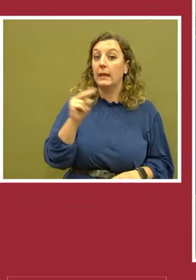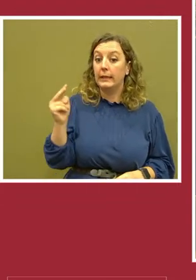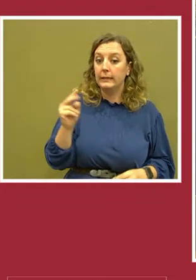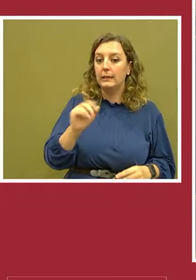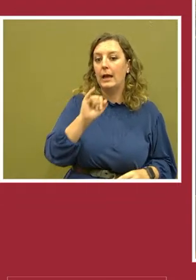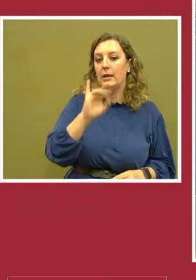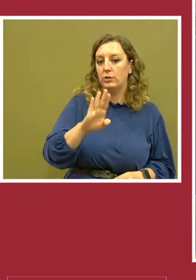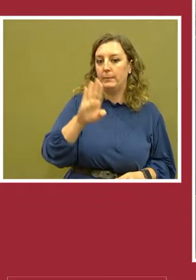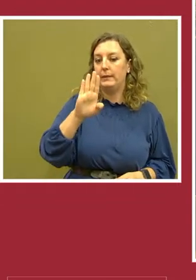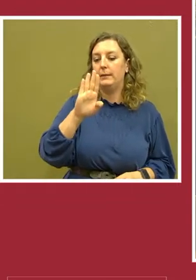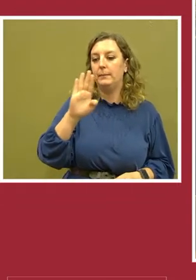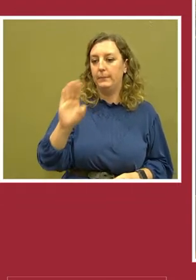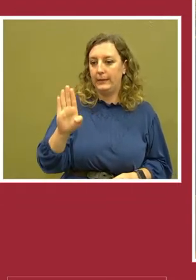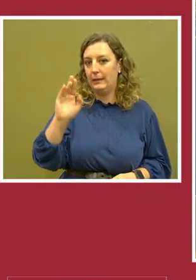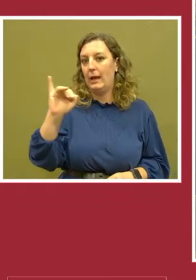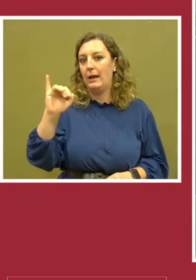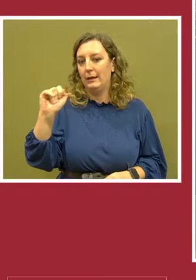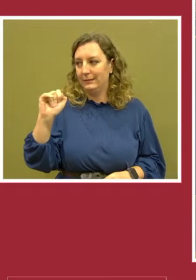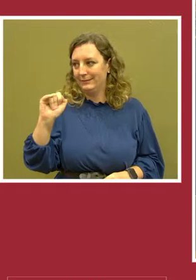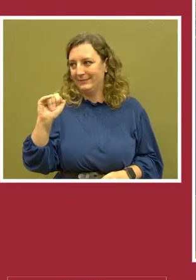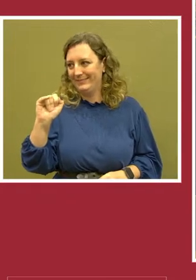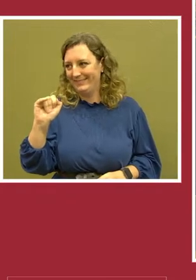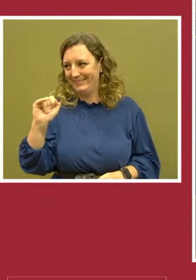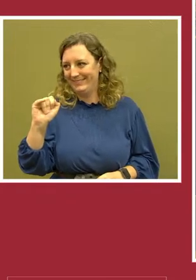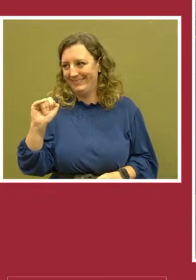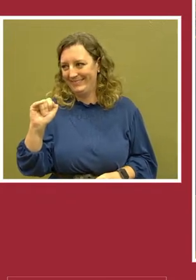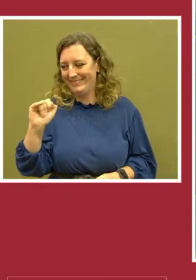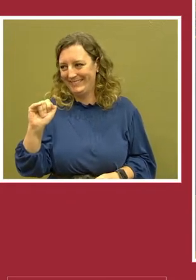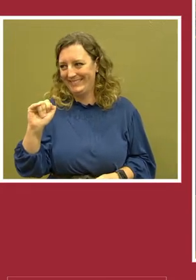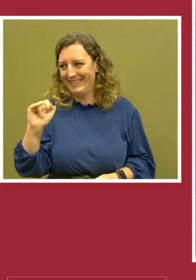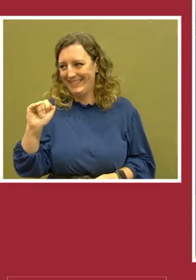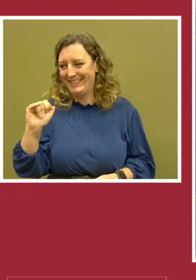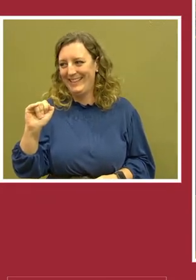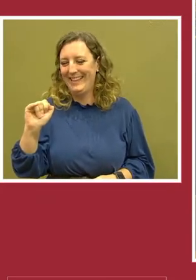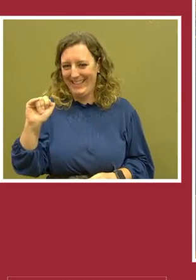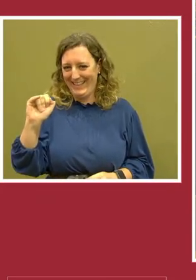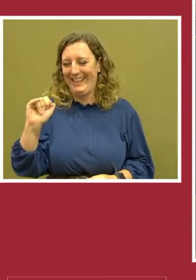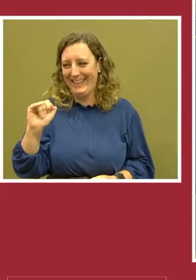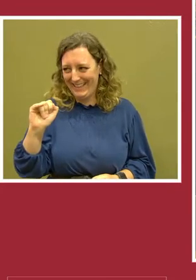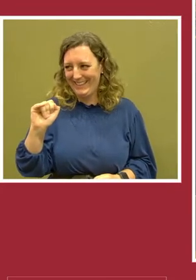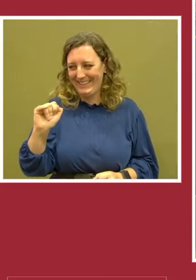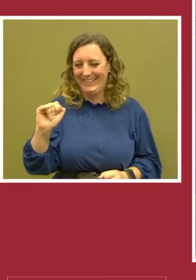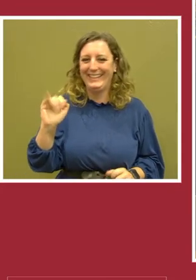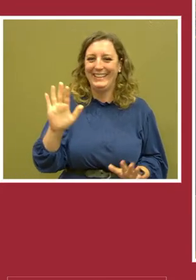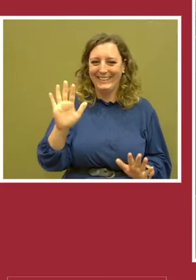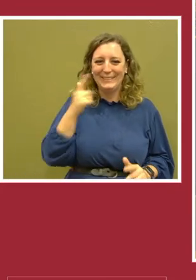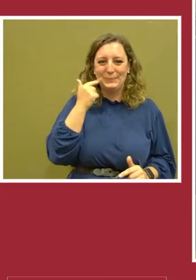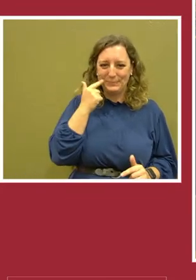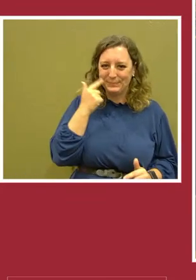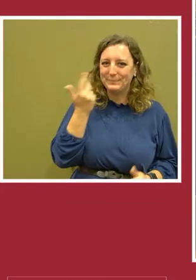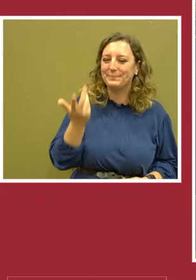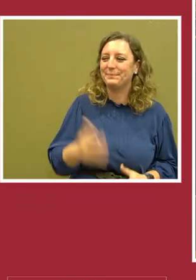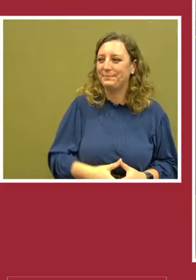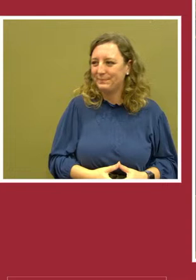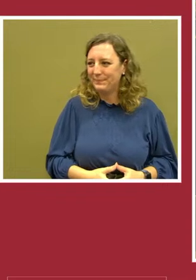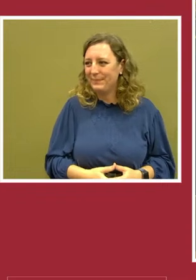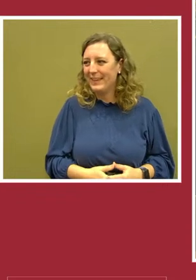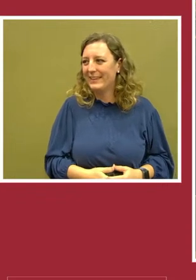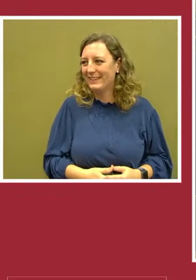one, IGBI-AR. What? Oh, gotcha.